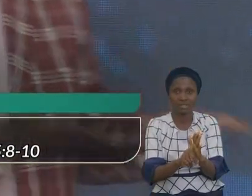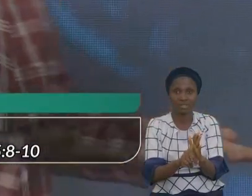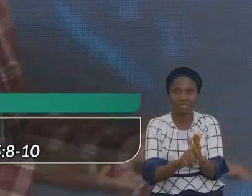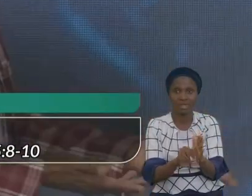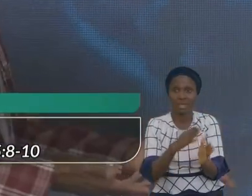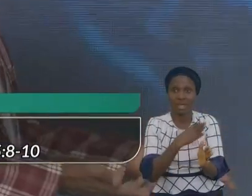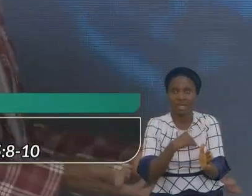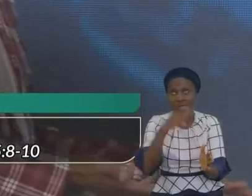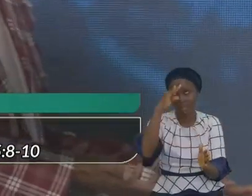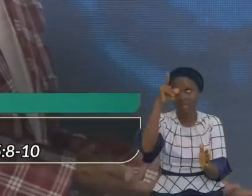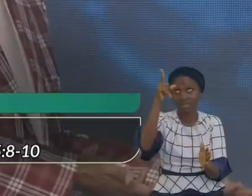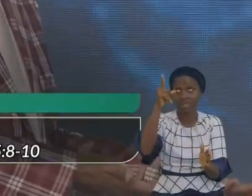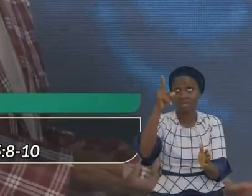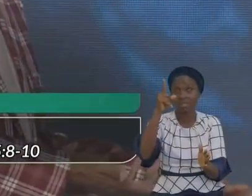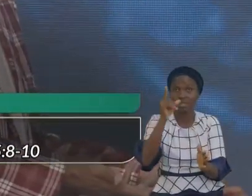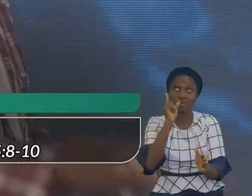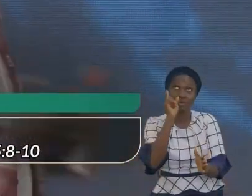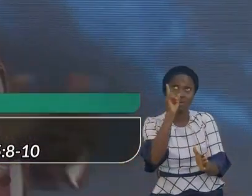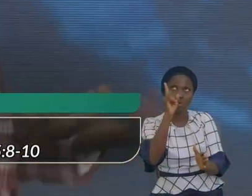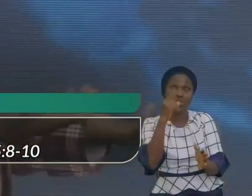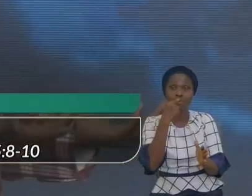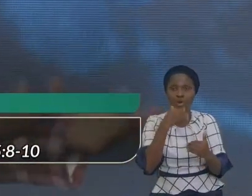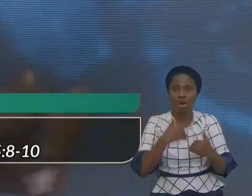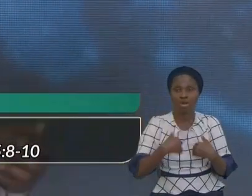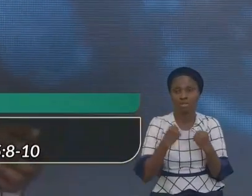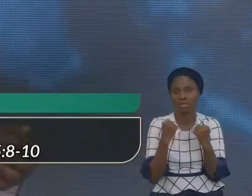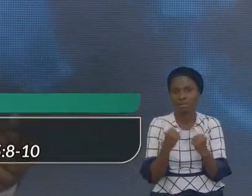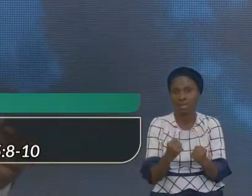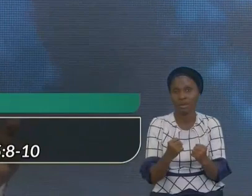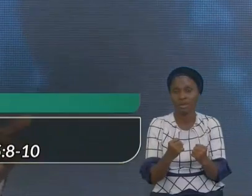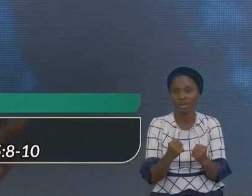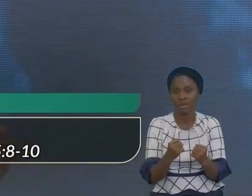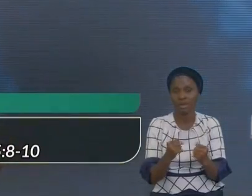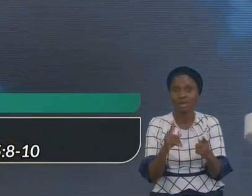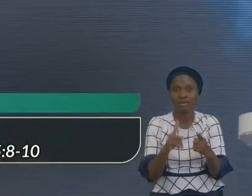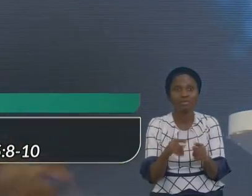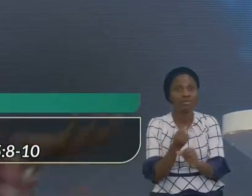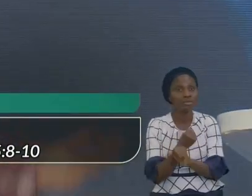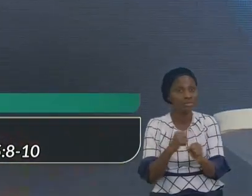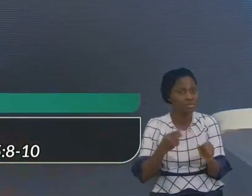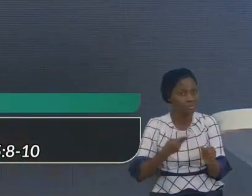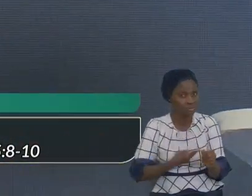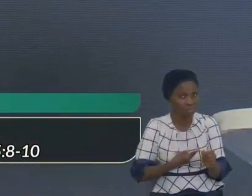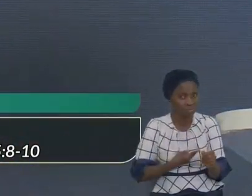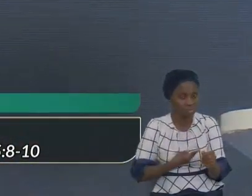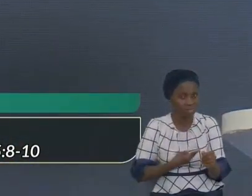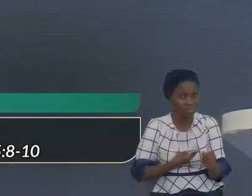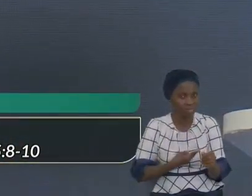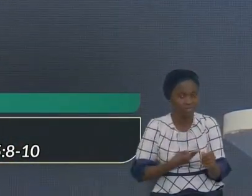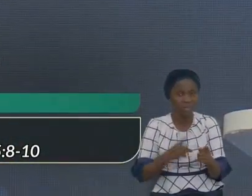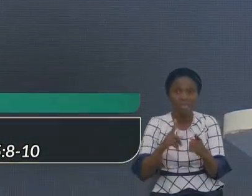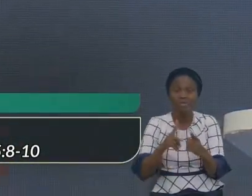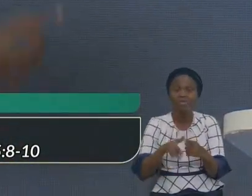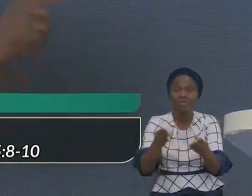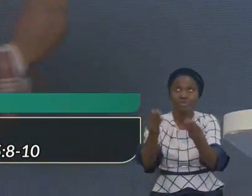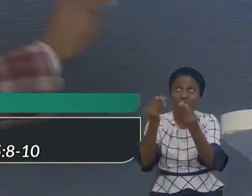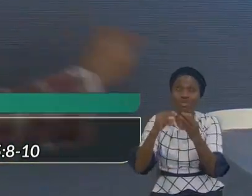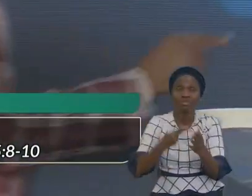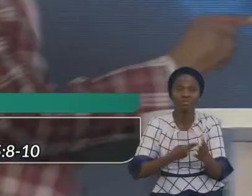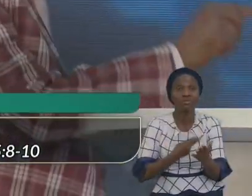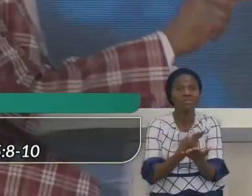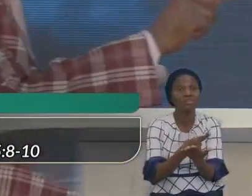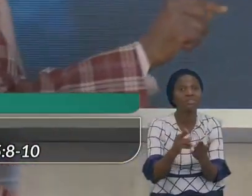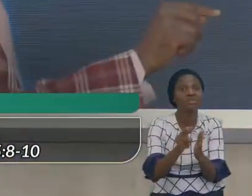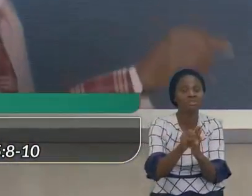to save us, to grant us righteousness, to grant us holiness. And he